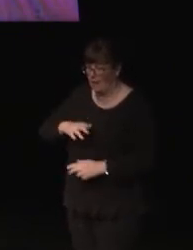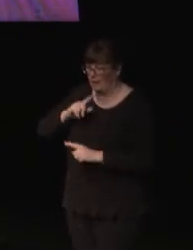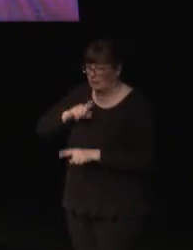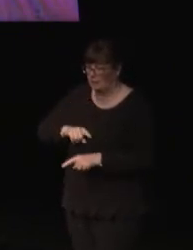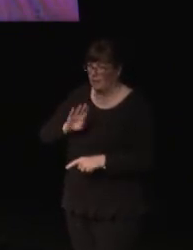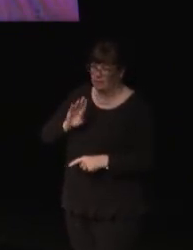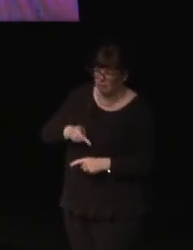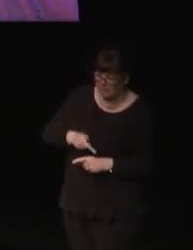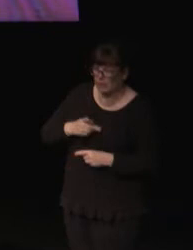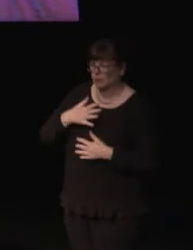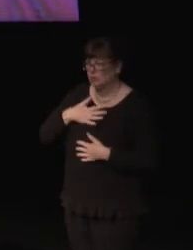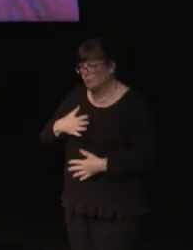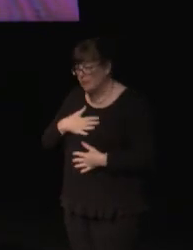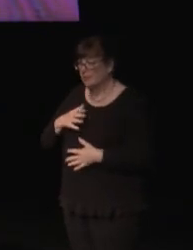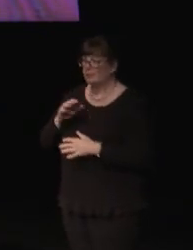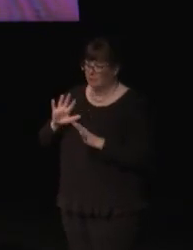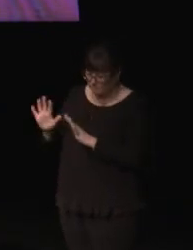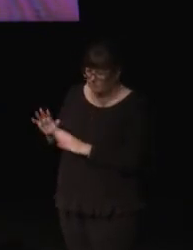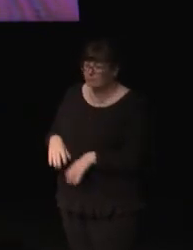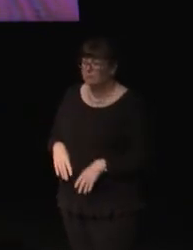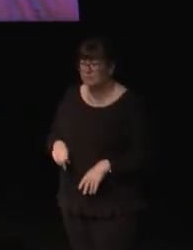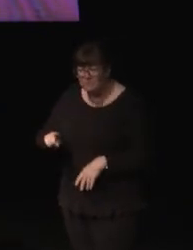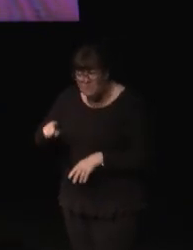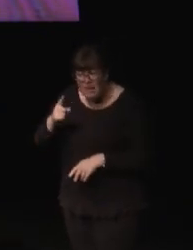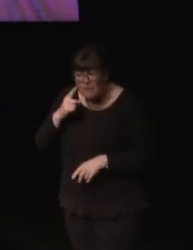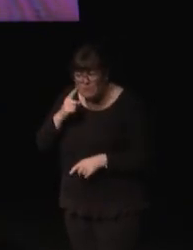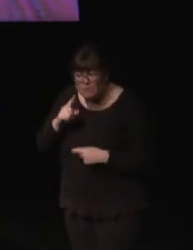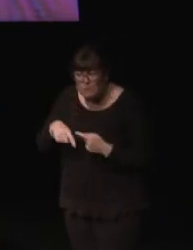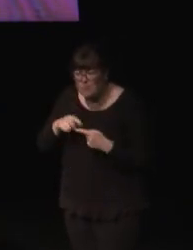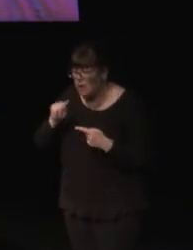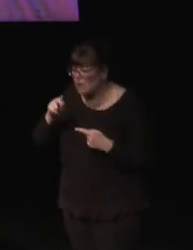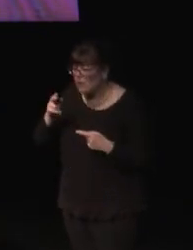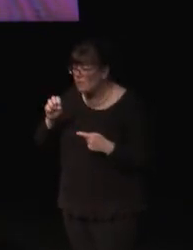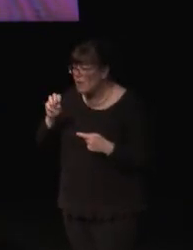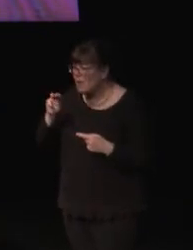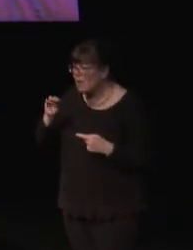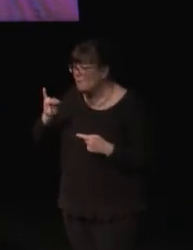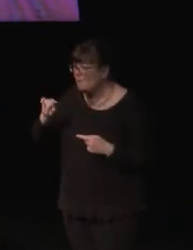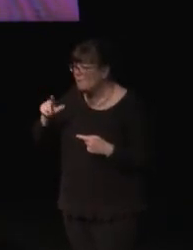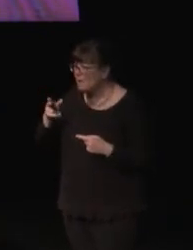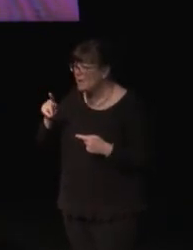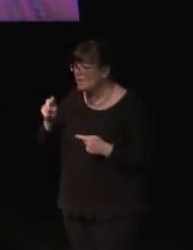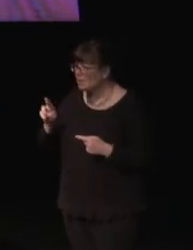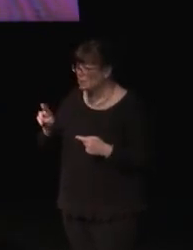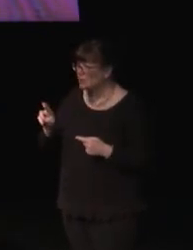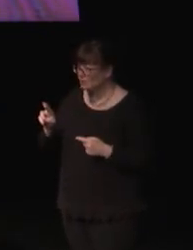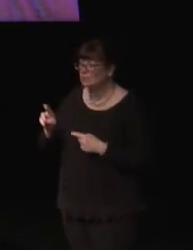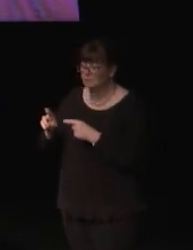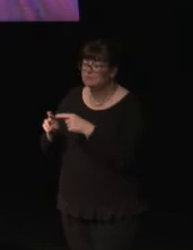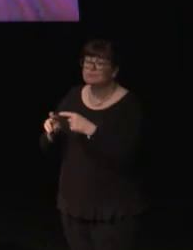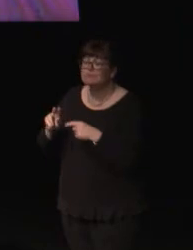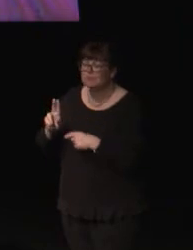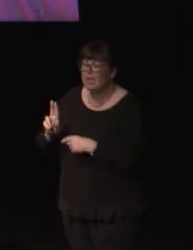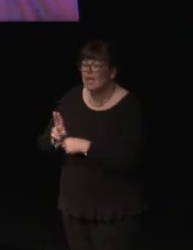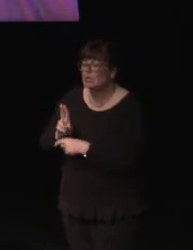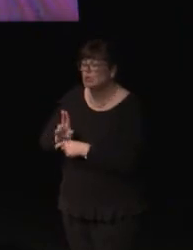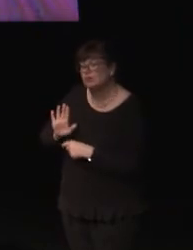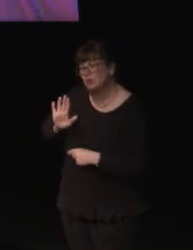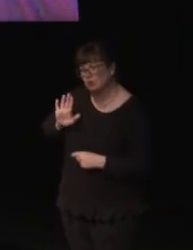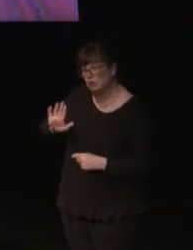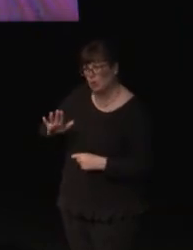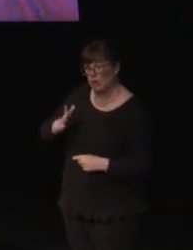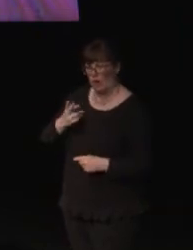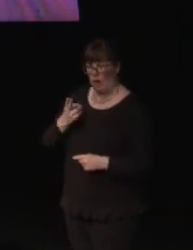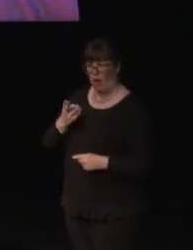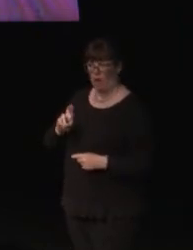really cool is that the Mightier, have you guys heard of the Mightier? Anybody here? So Mightier actually uses your